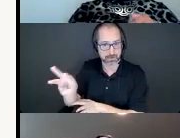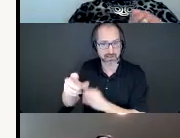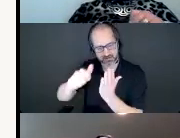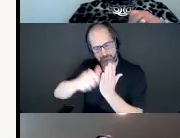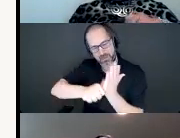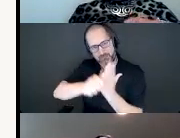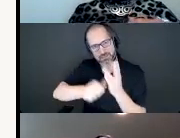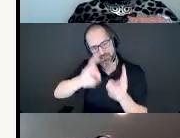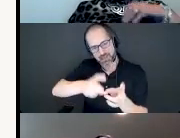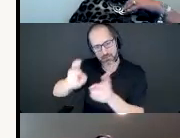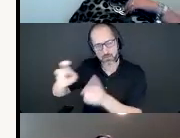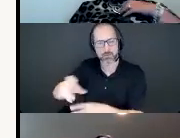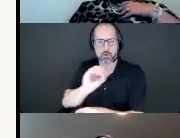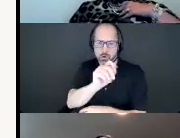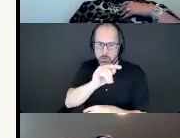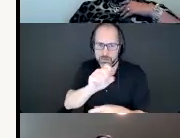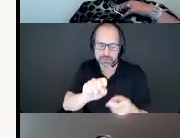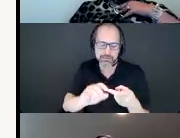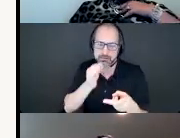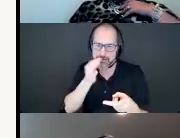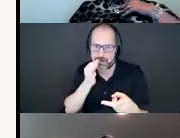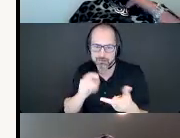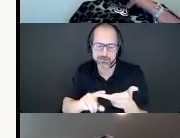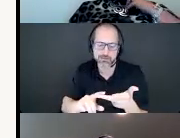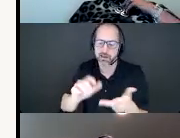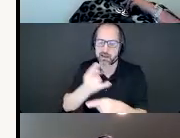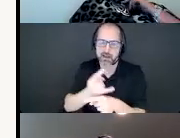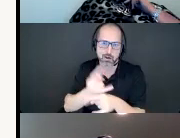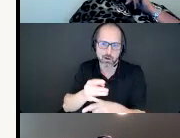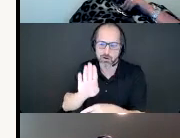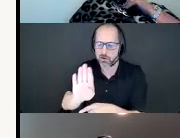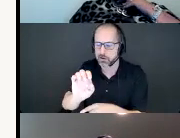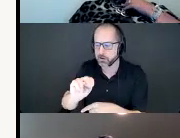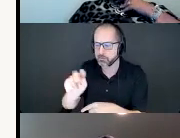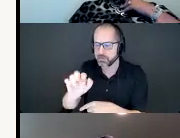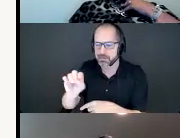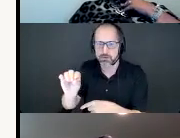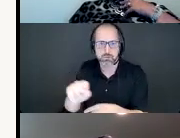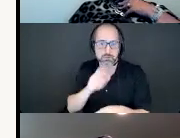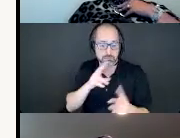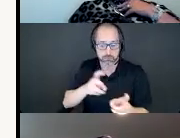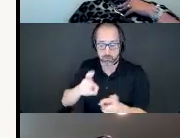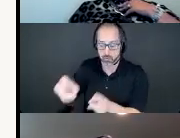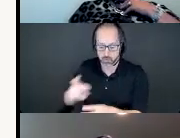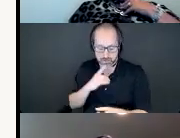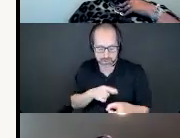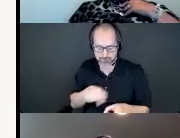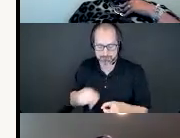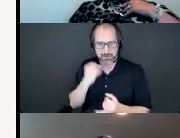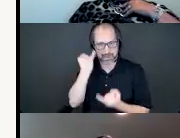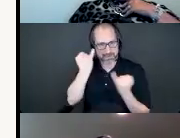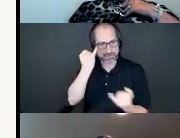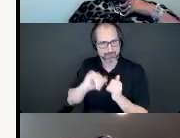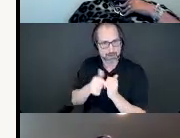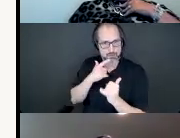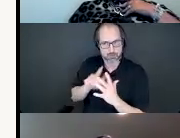opiates, cannabis, alcohol, and benzos, and it gives you some tips on how to start the conversation. And it should never